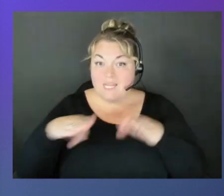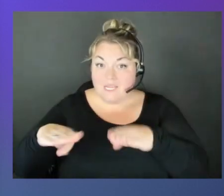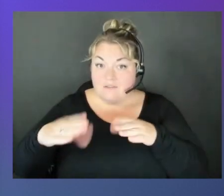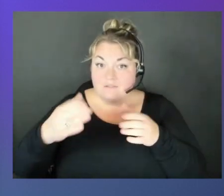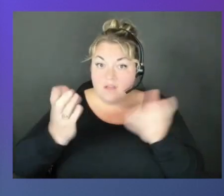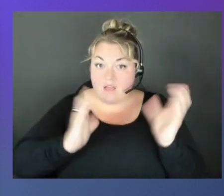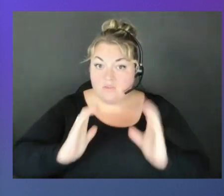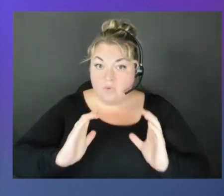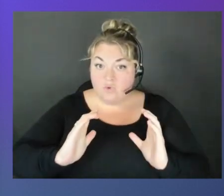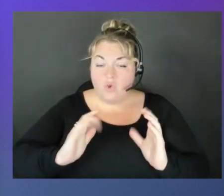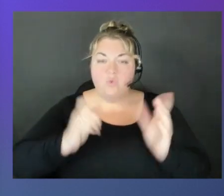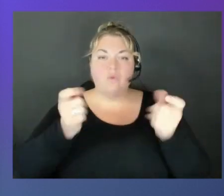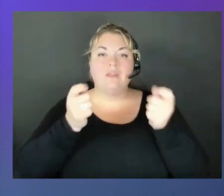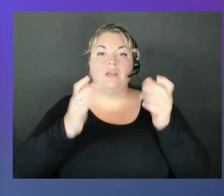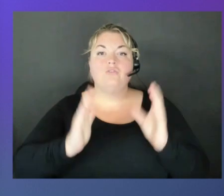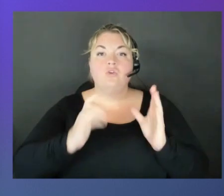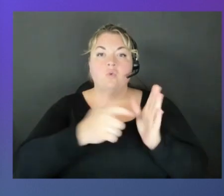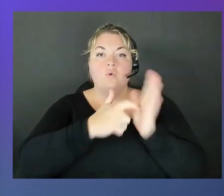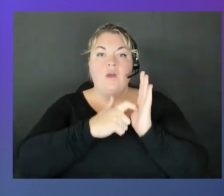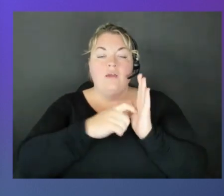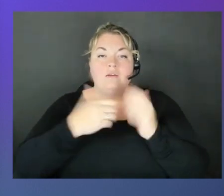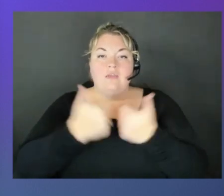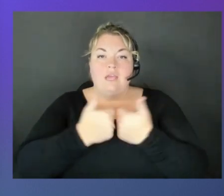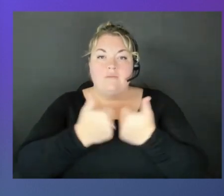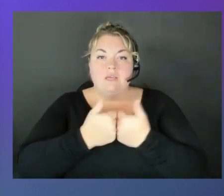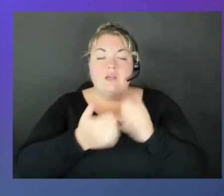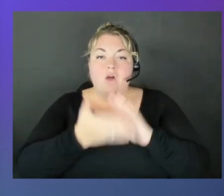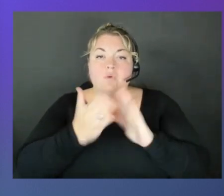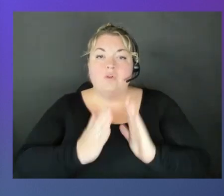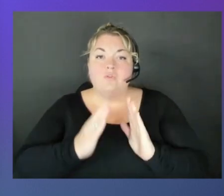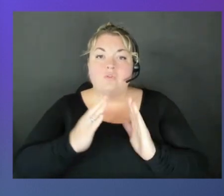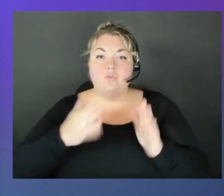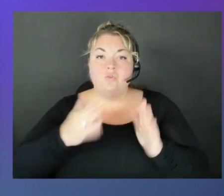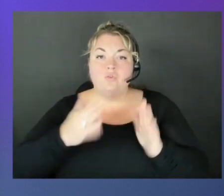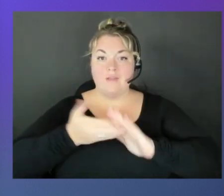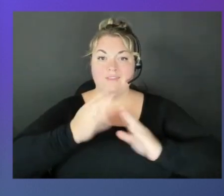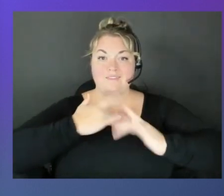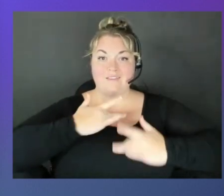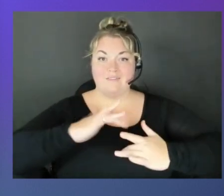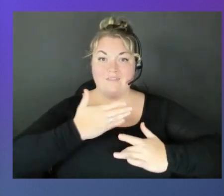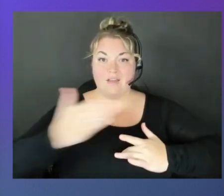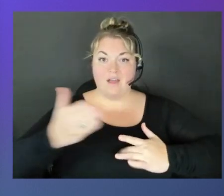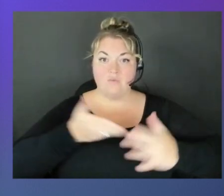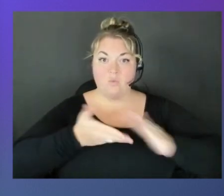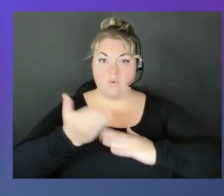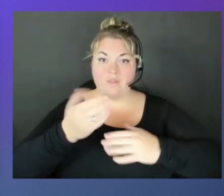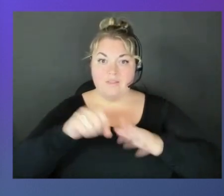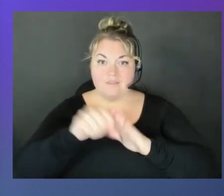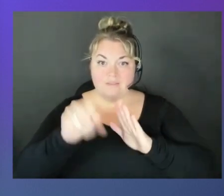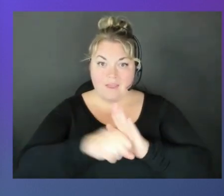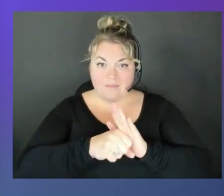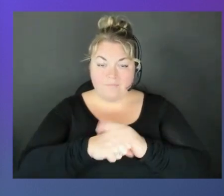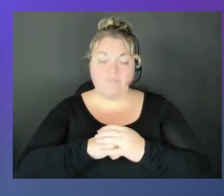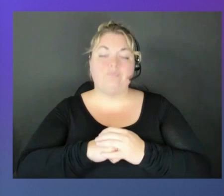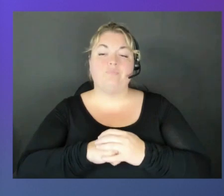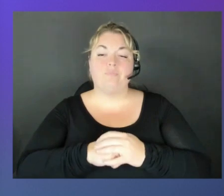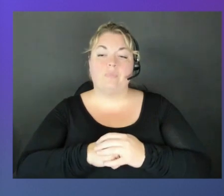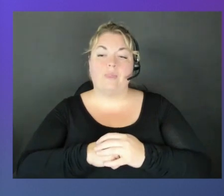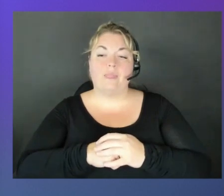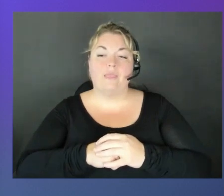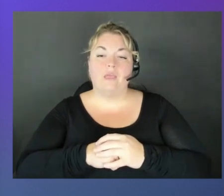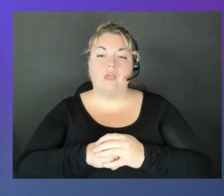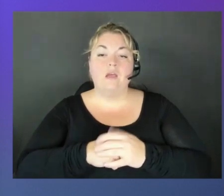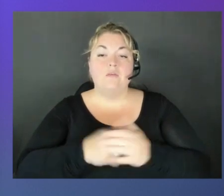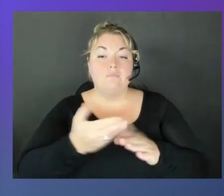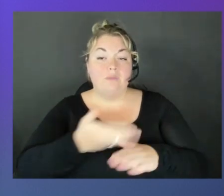require gaming operators to run sensitive portion of their workload within the states where their customers live in. Before, these